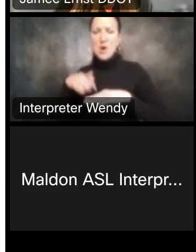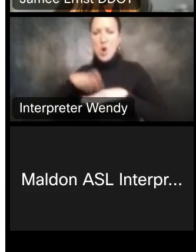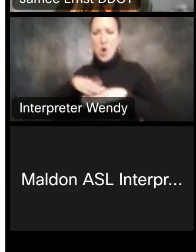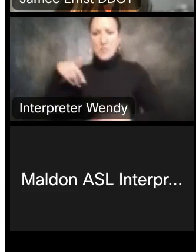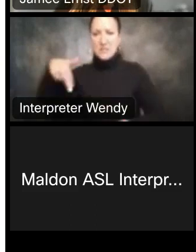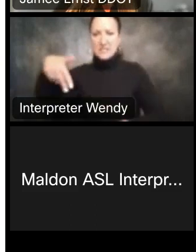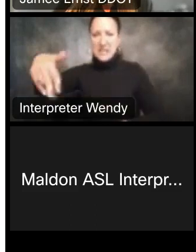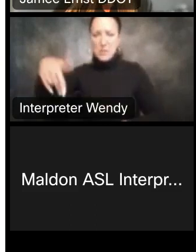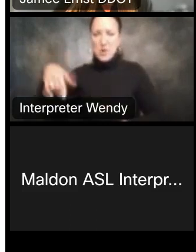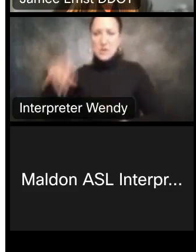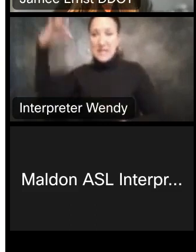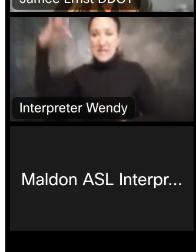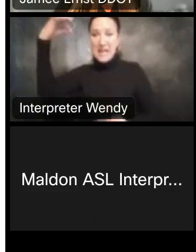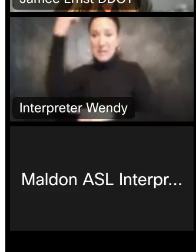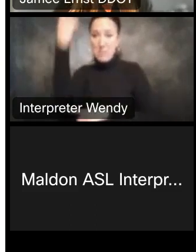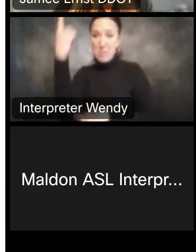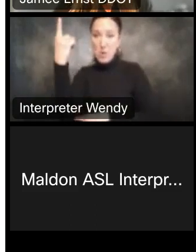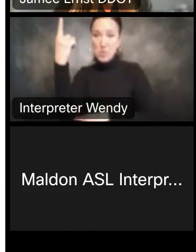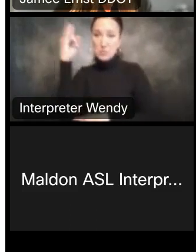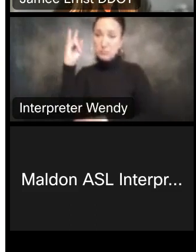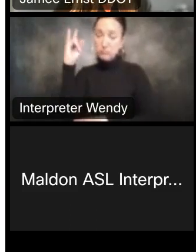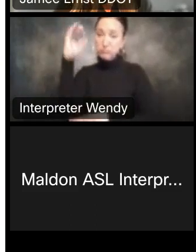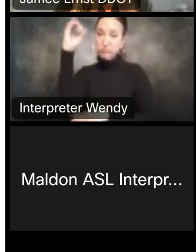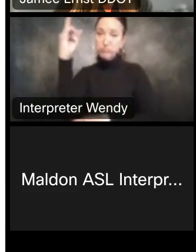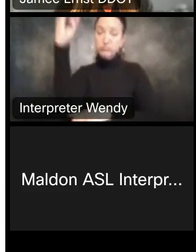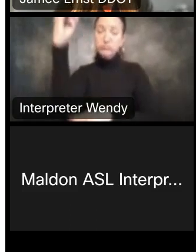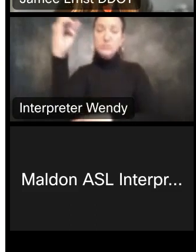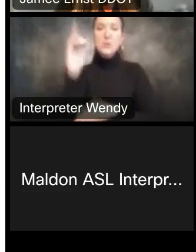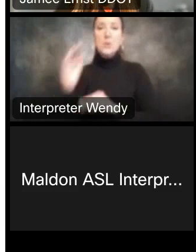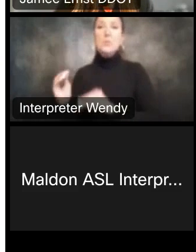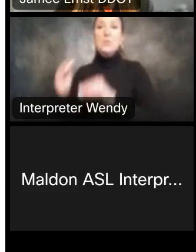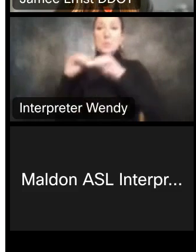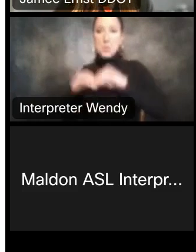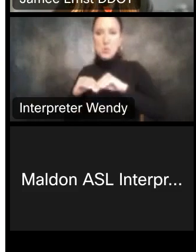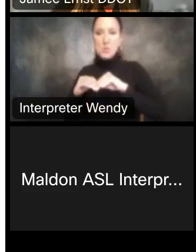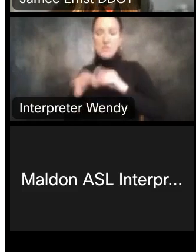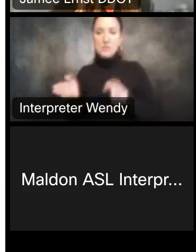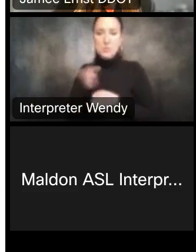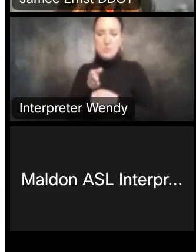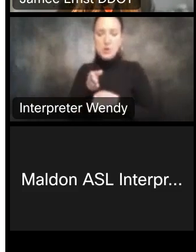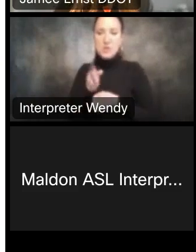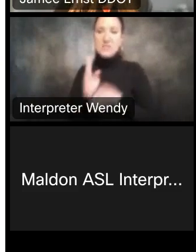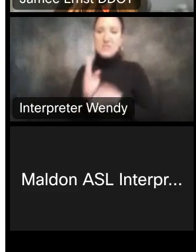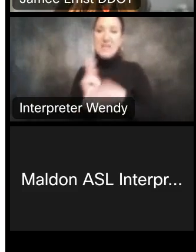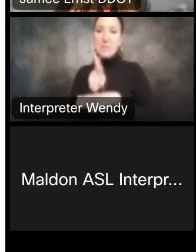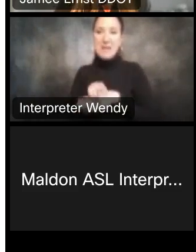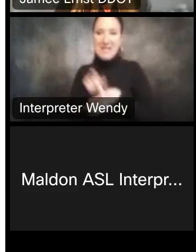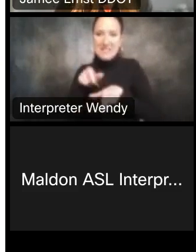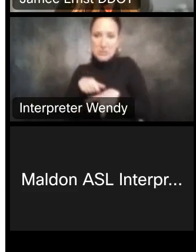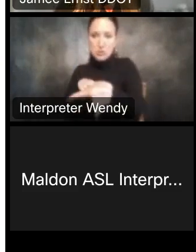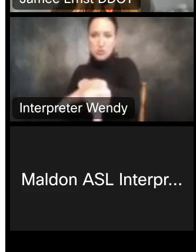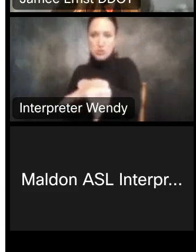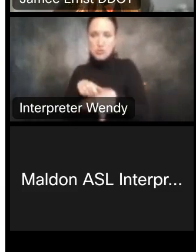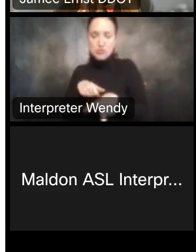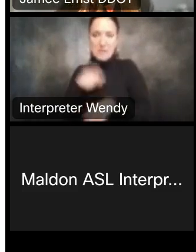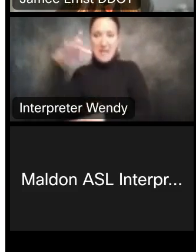with light poles. So those light posts would be relocated into the 6-foot planting strip. And this design would also